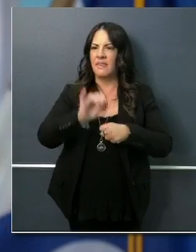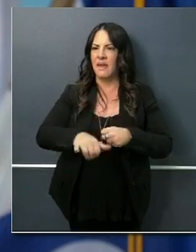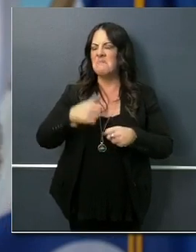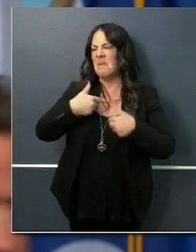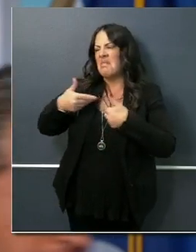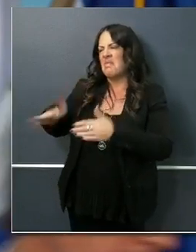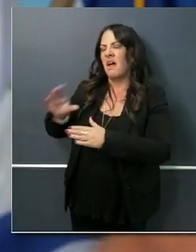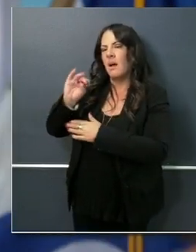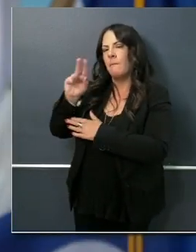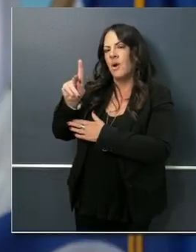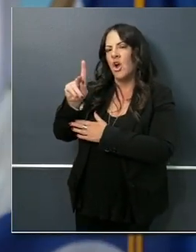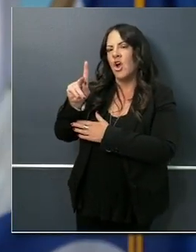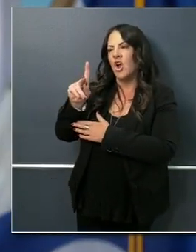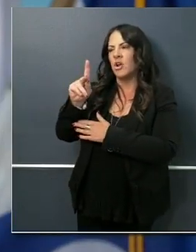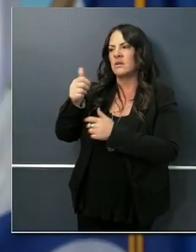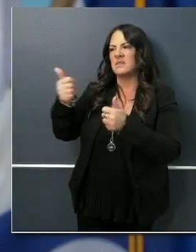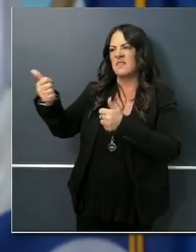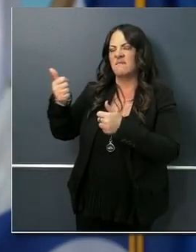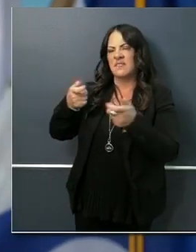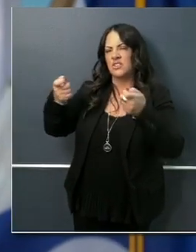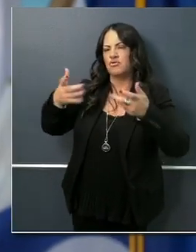concerns.